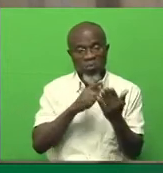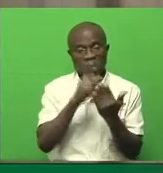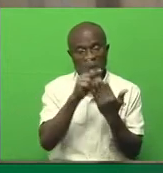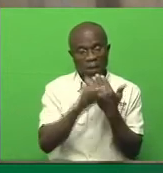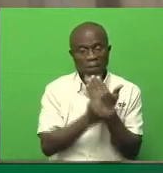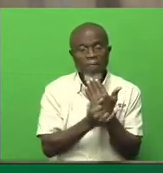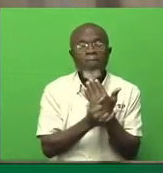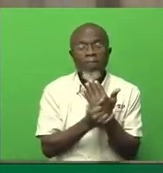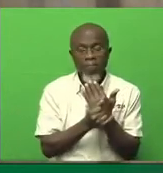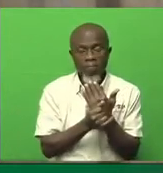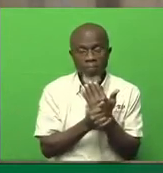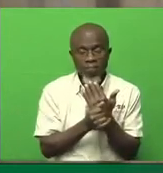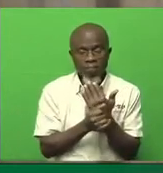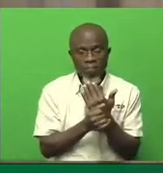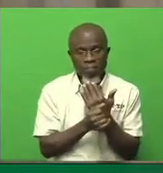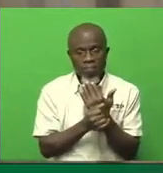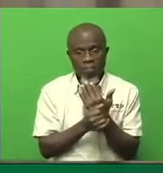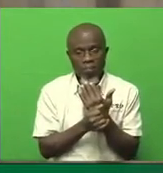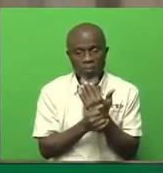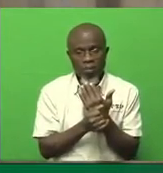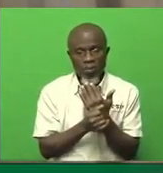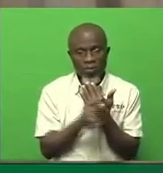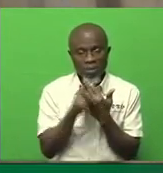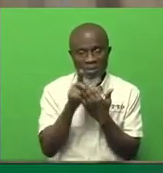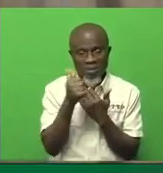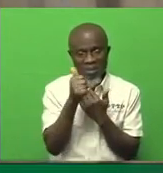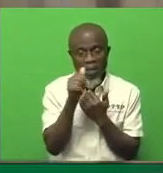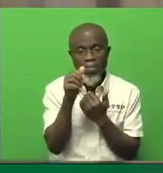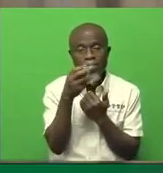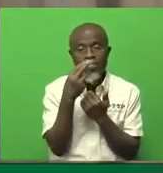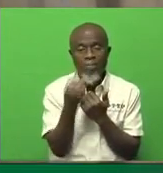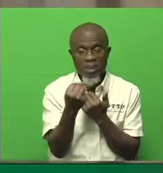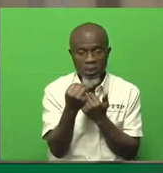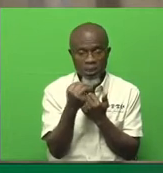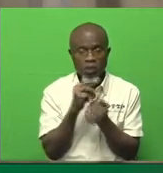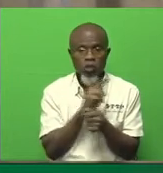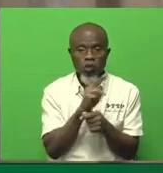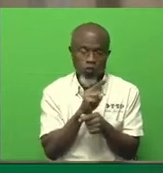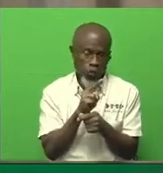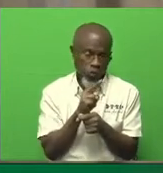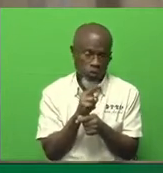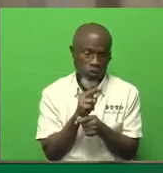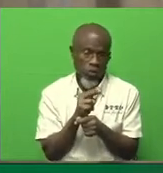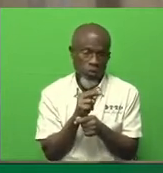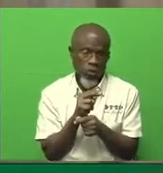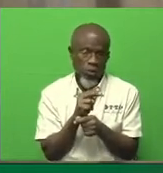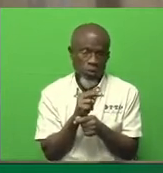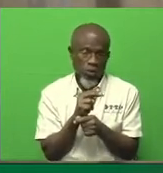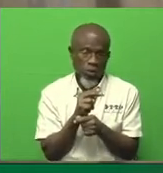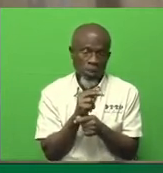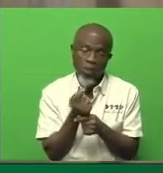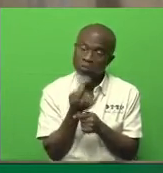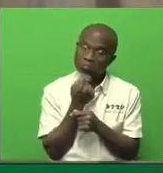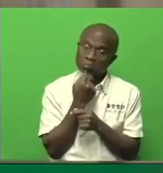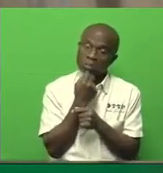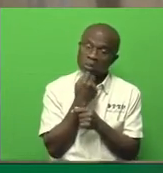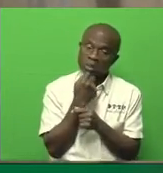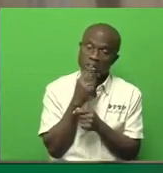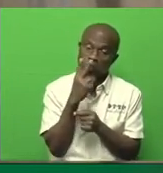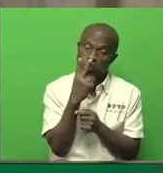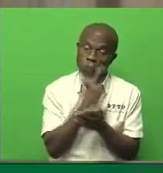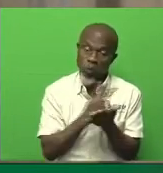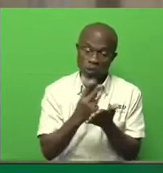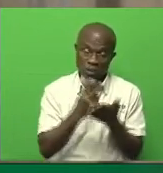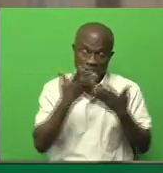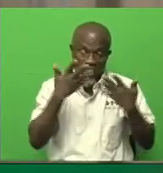for you had a vacation revision program that you are telling us in two weeks in two weeks have